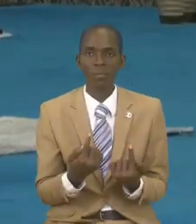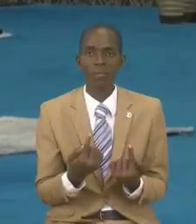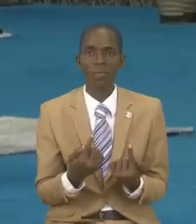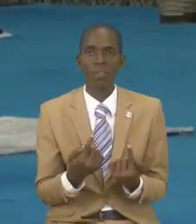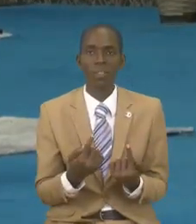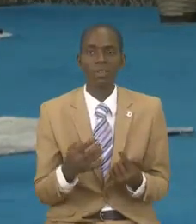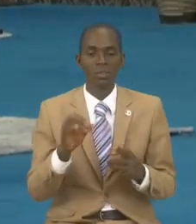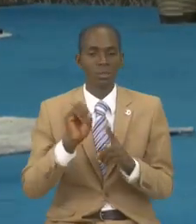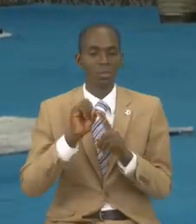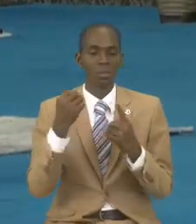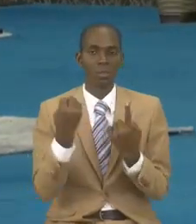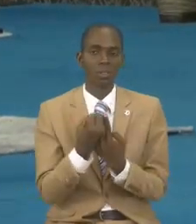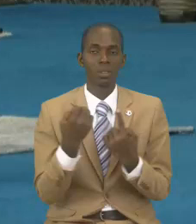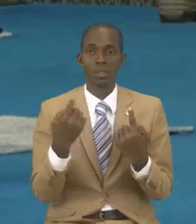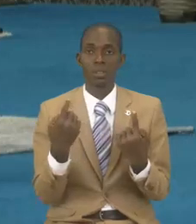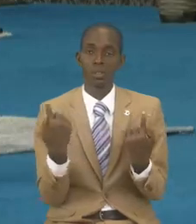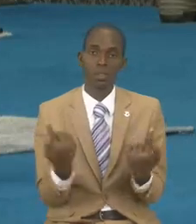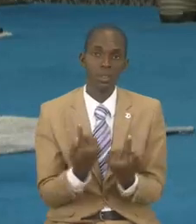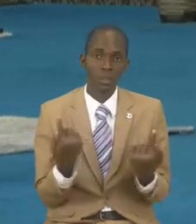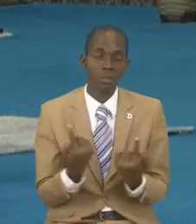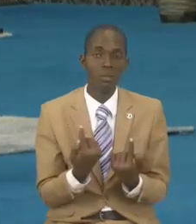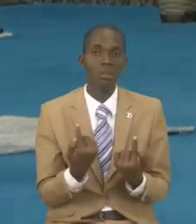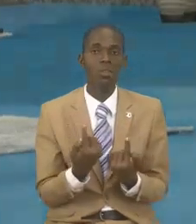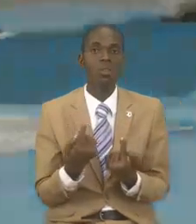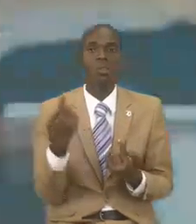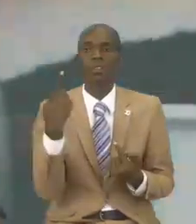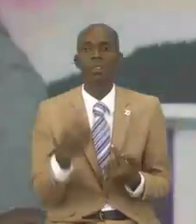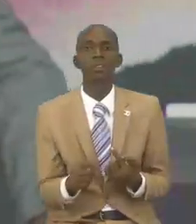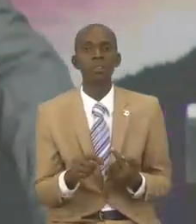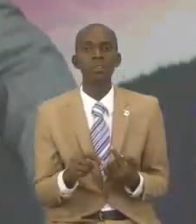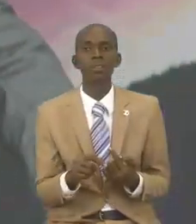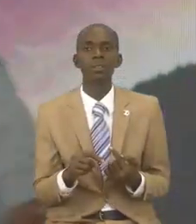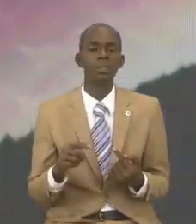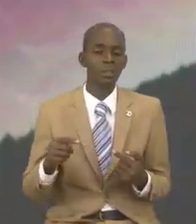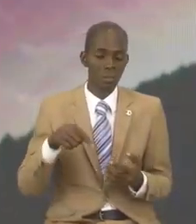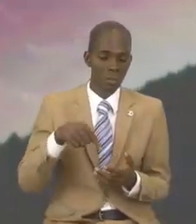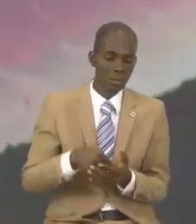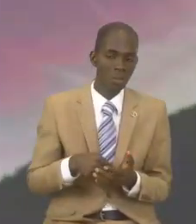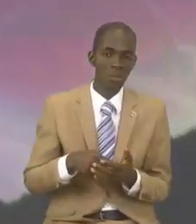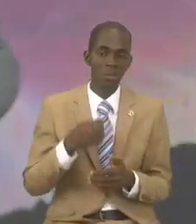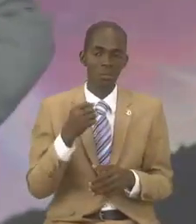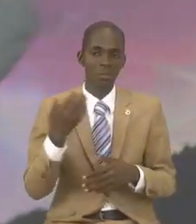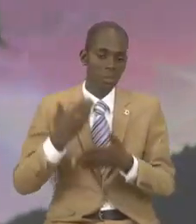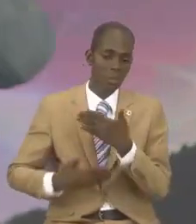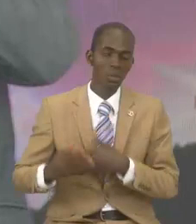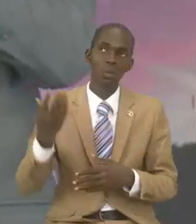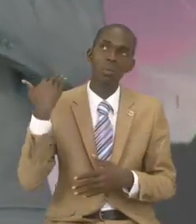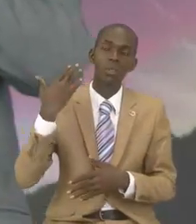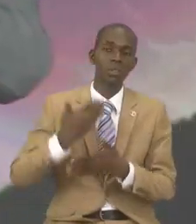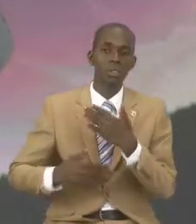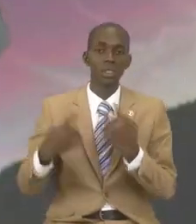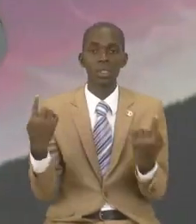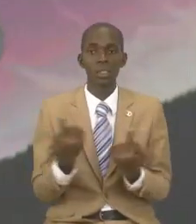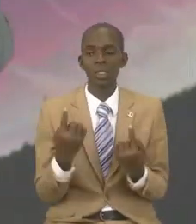society sin, the first century or this century sin, any kind of sin,